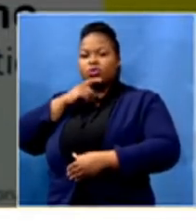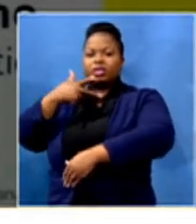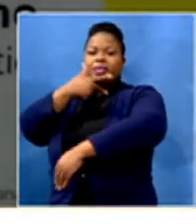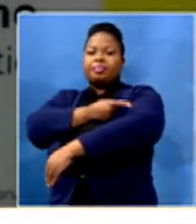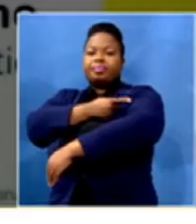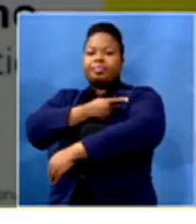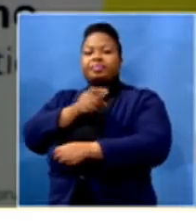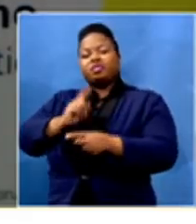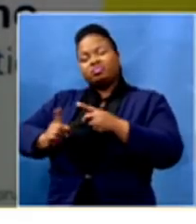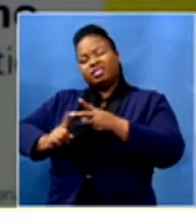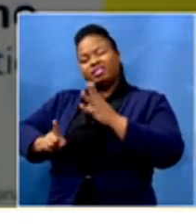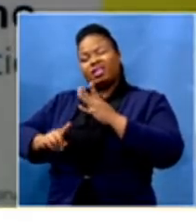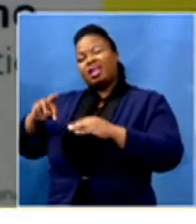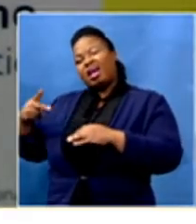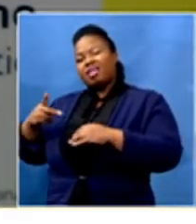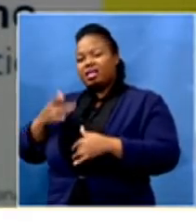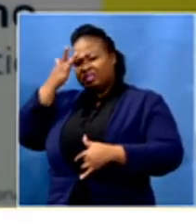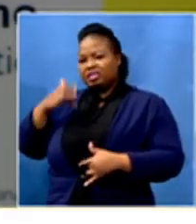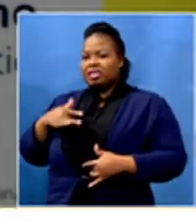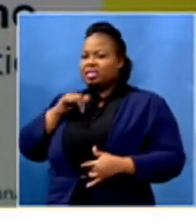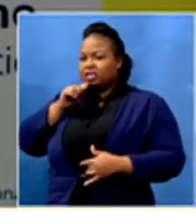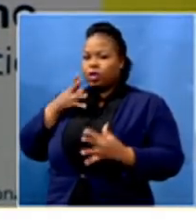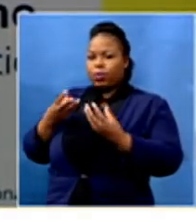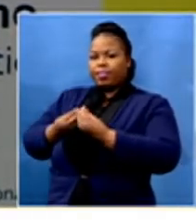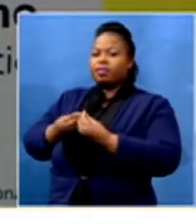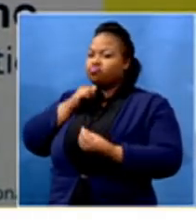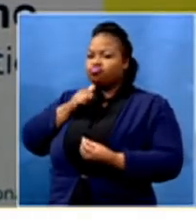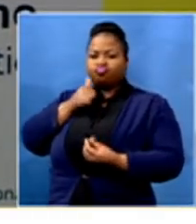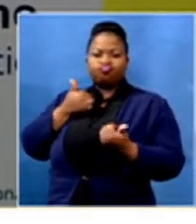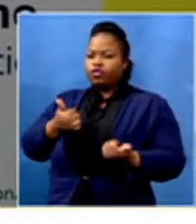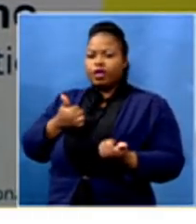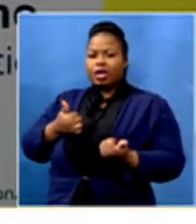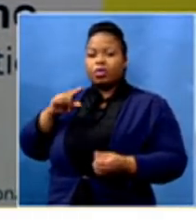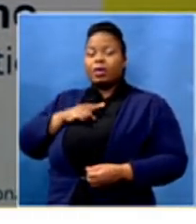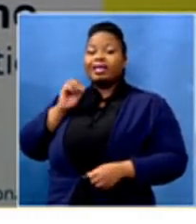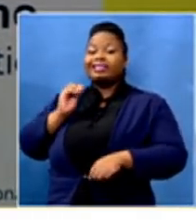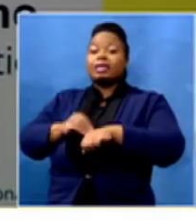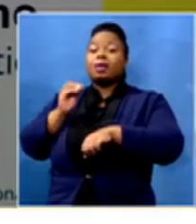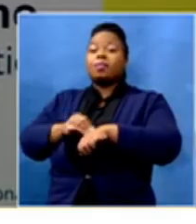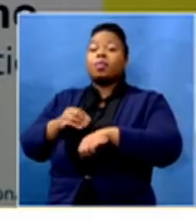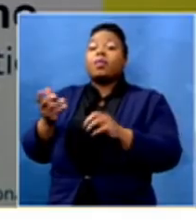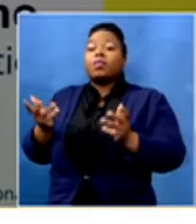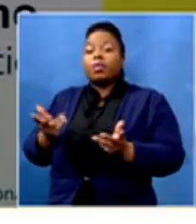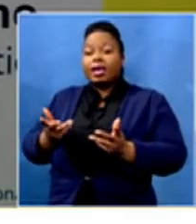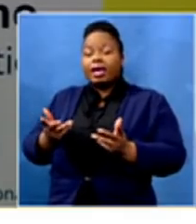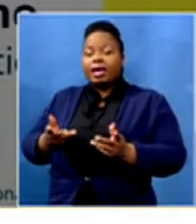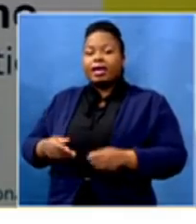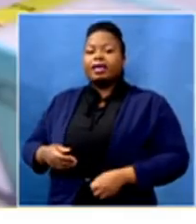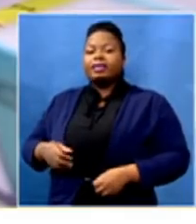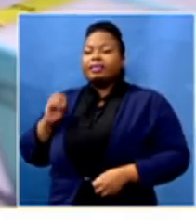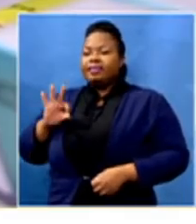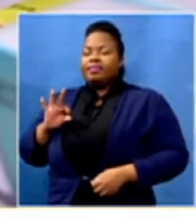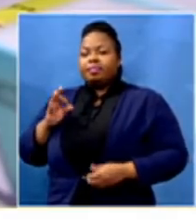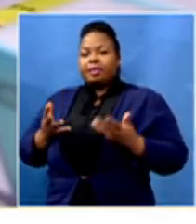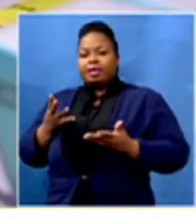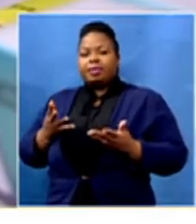the other comorbidities. Where the steroid becomes a problem is when you might be having